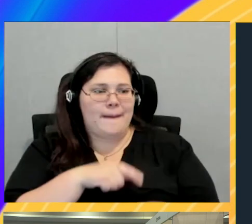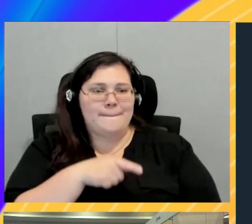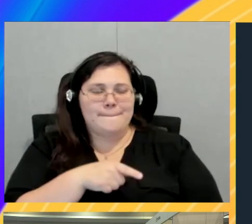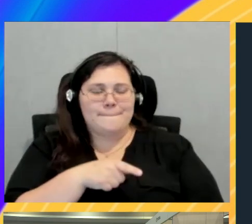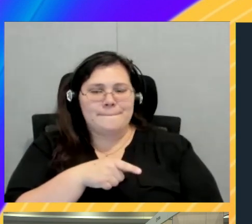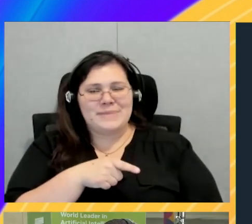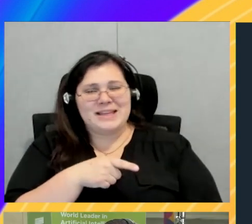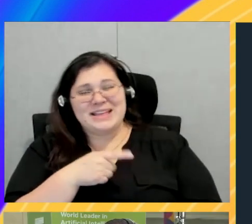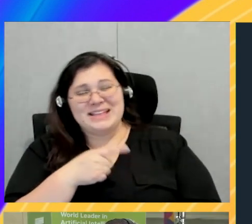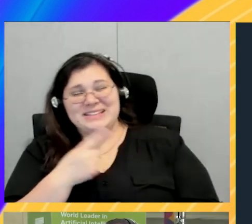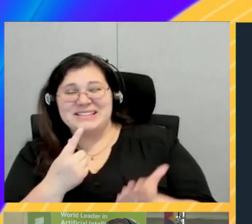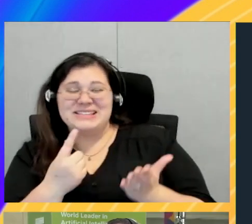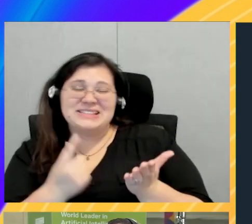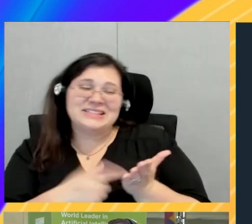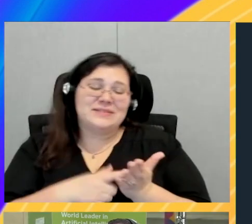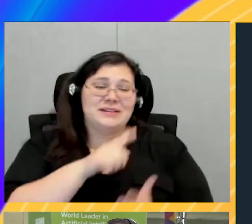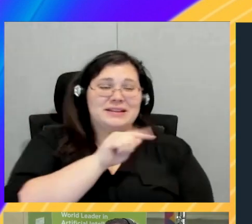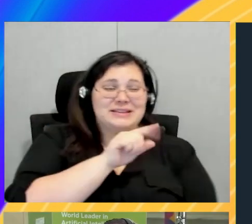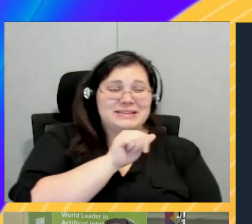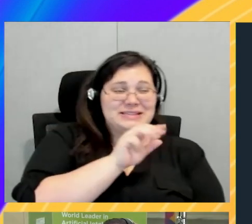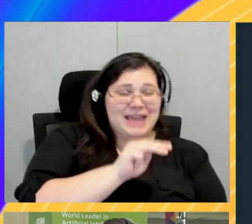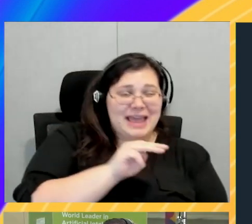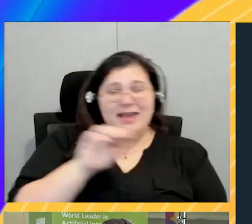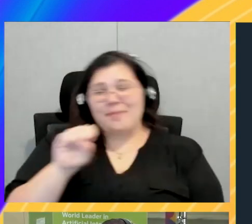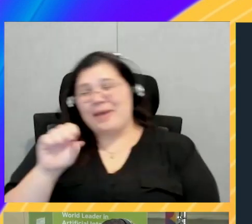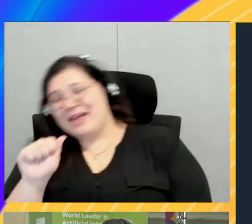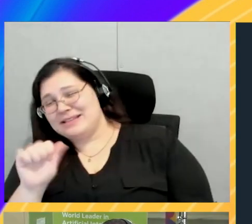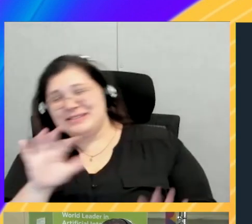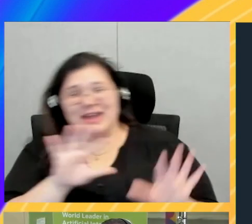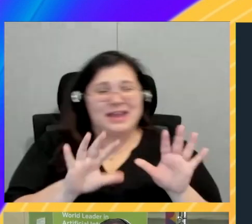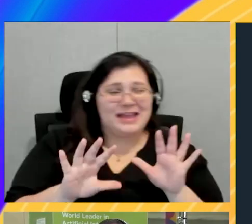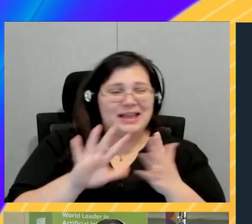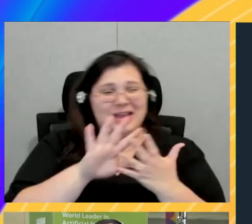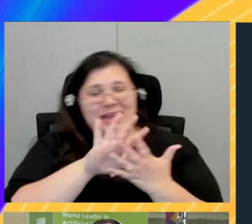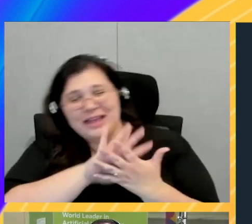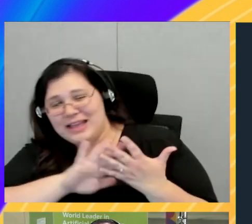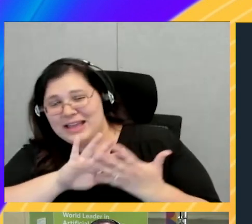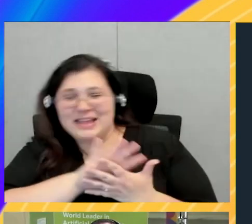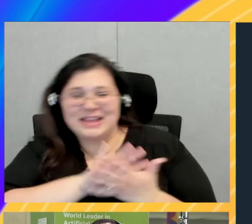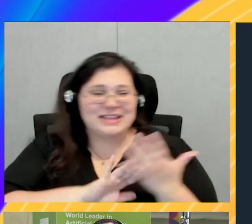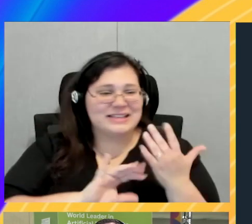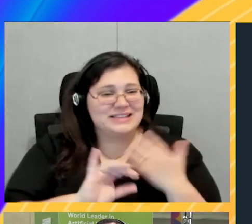between a TAM and an SA, and that's a good thing. Right. And in fact,